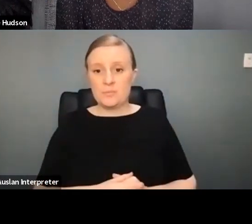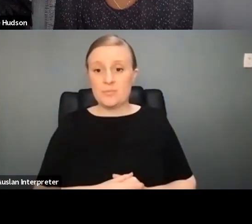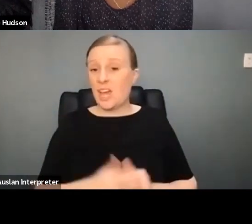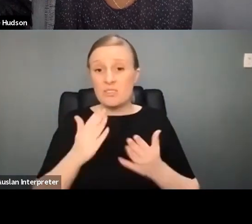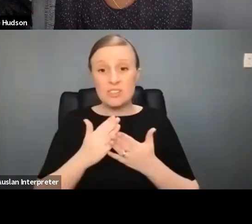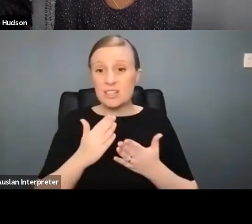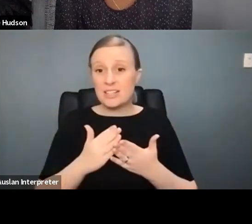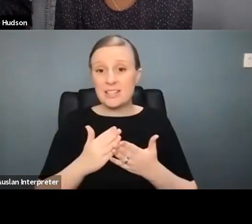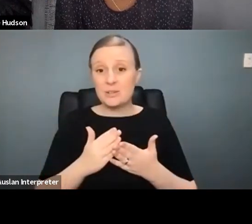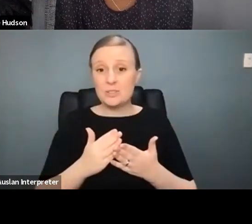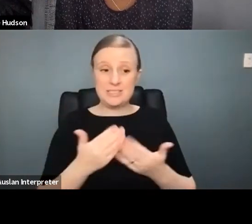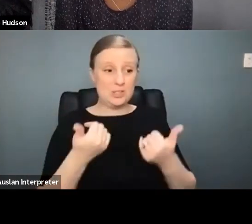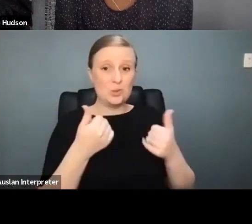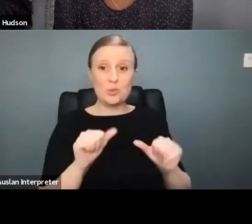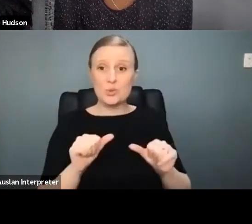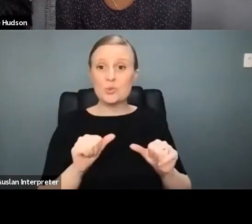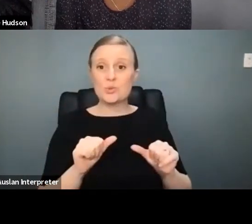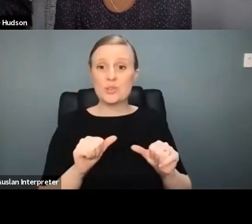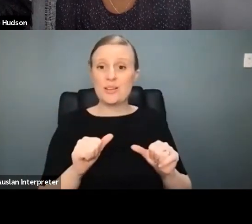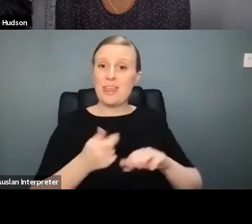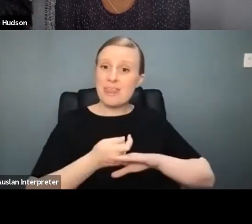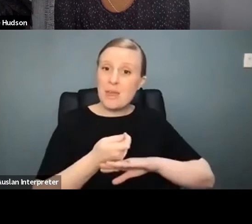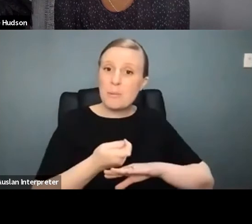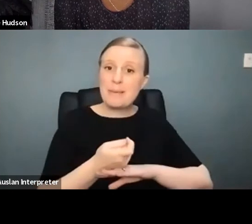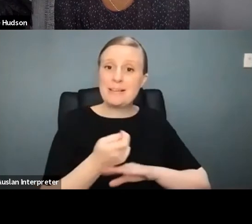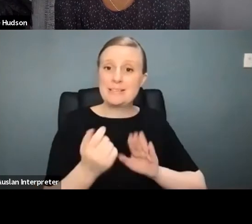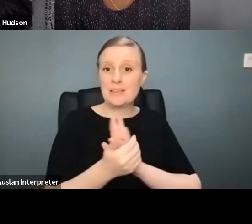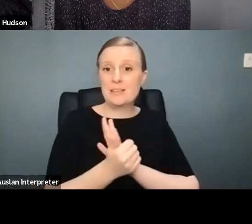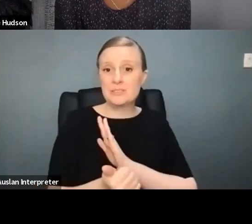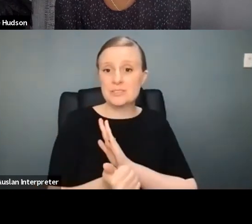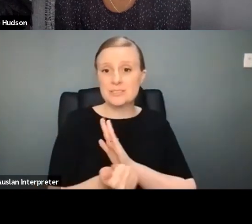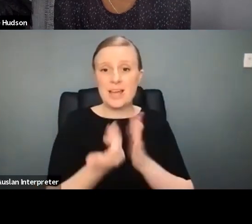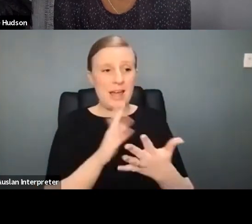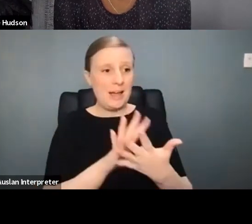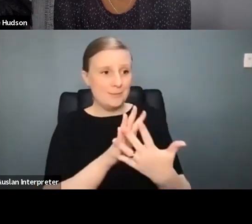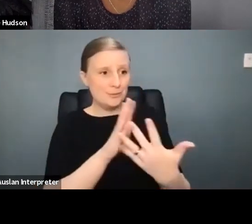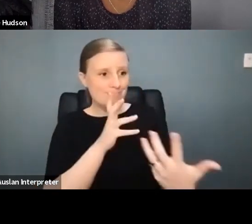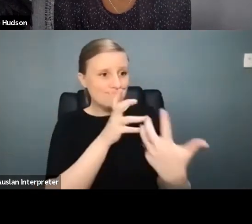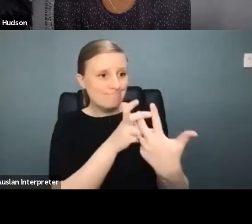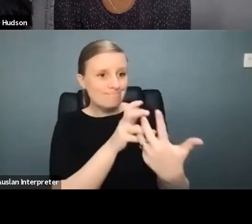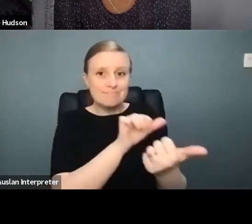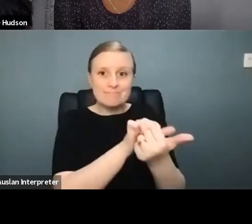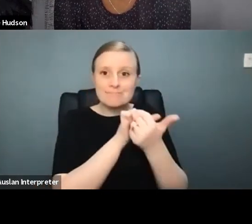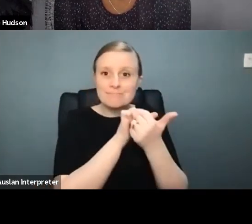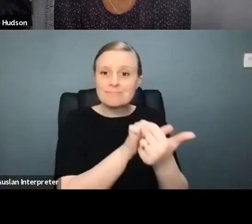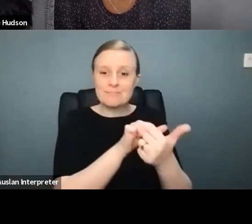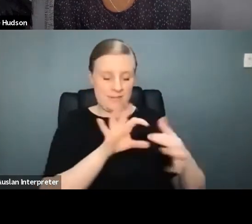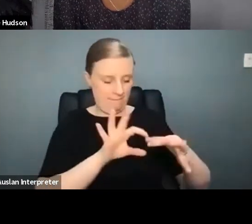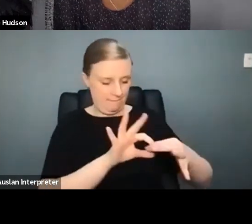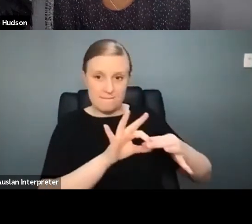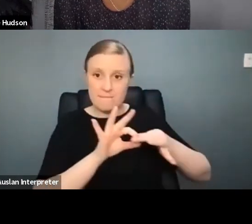skills, which is really about engaging with the person, building that therapeutic